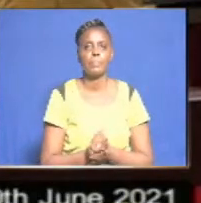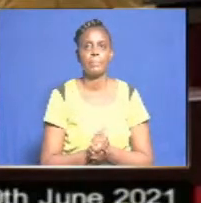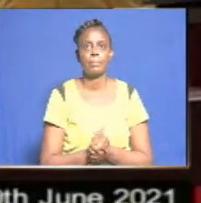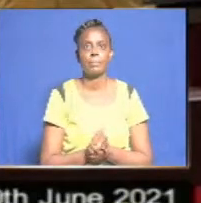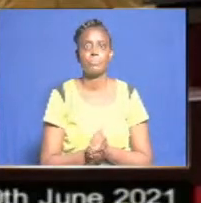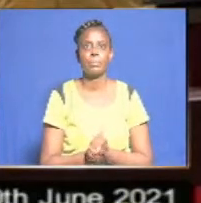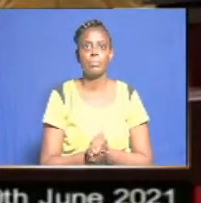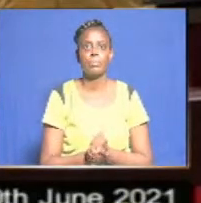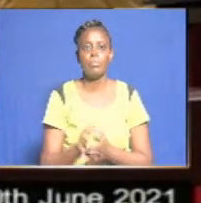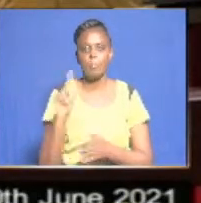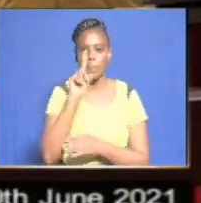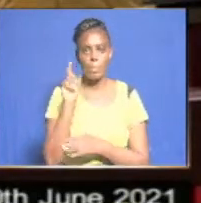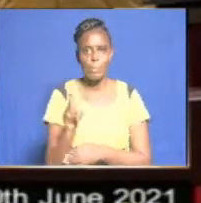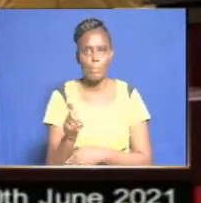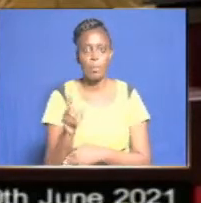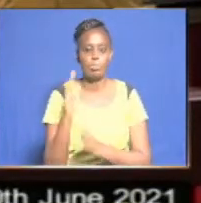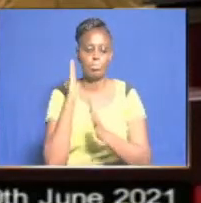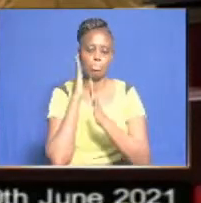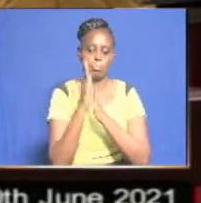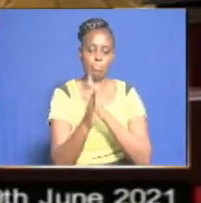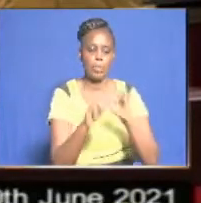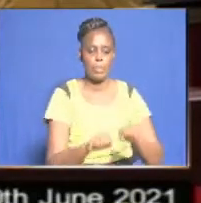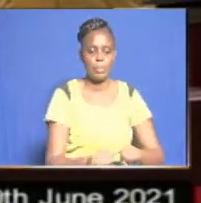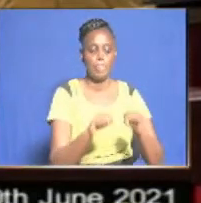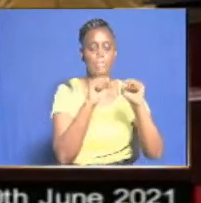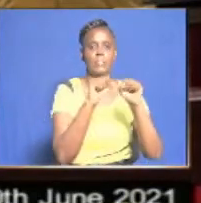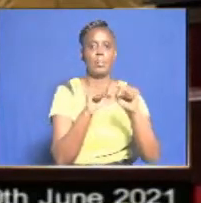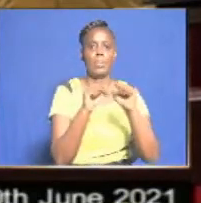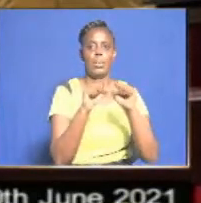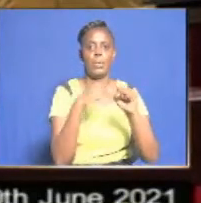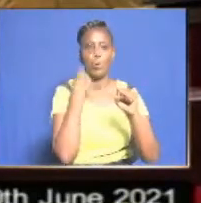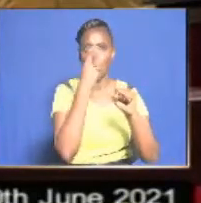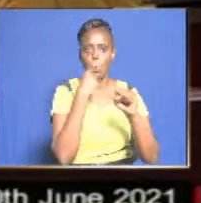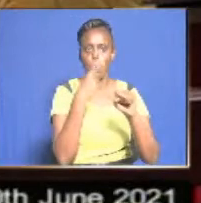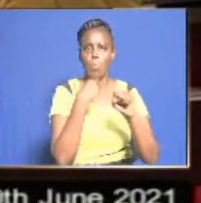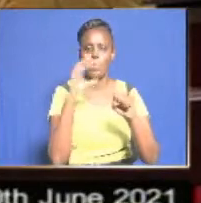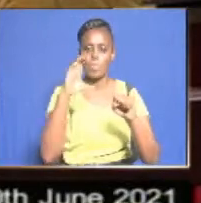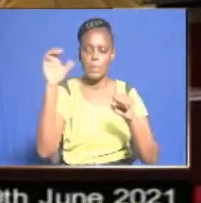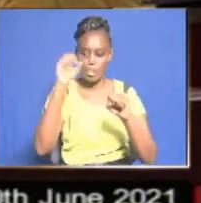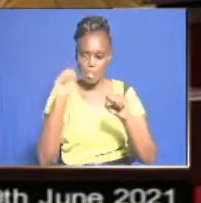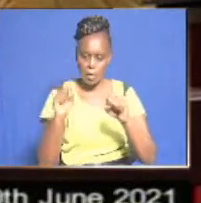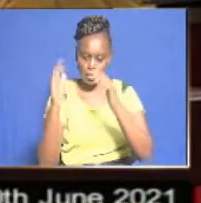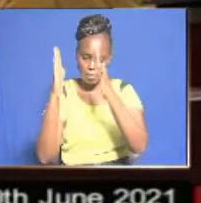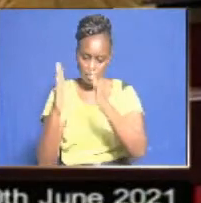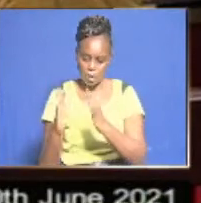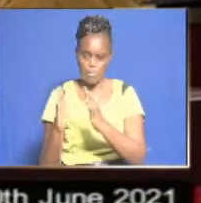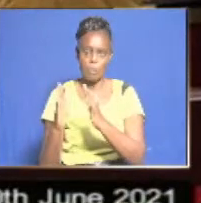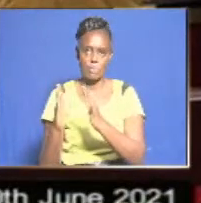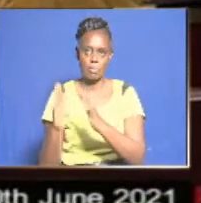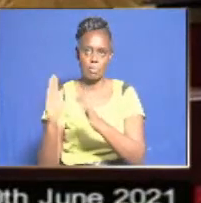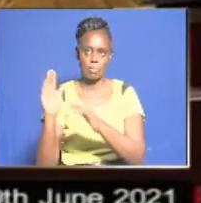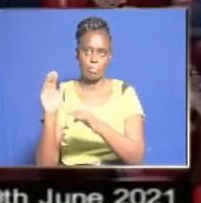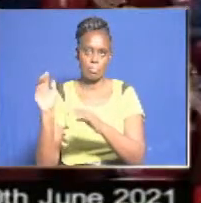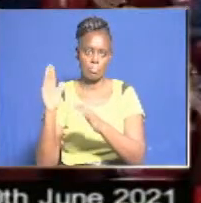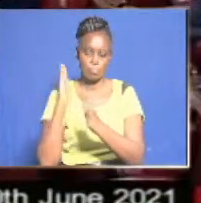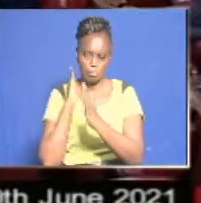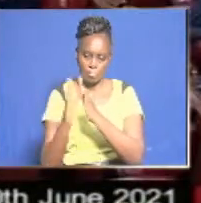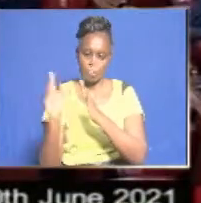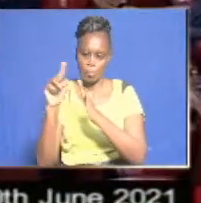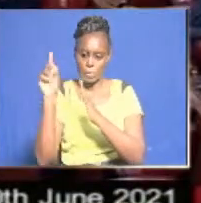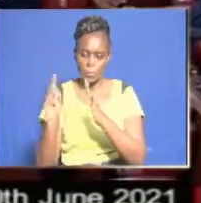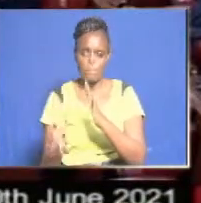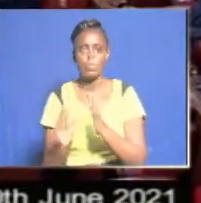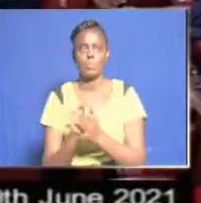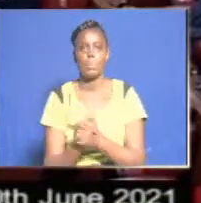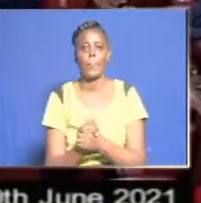although the question was really not directed to the chairman, it was directed to the minister, the cabinet secretary. Yes, thank you, Mr. Speaker. And